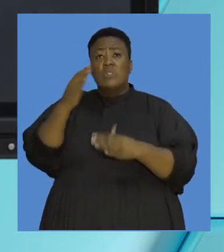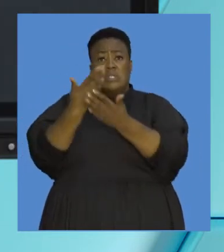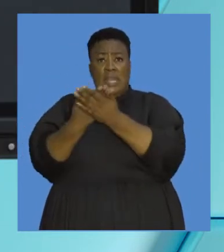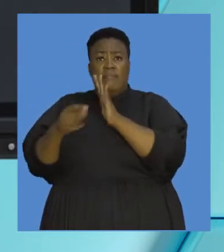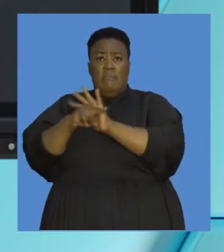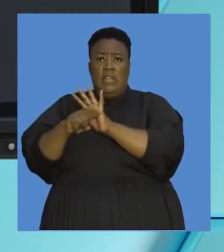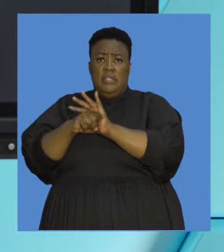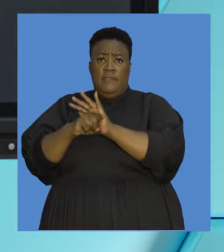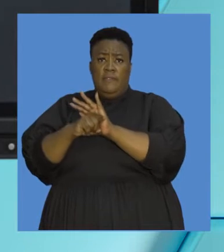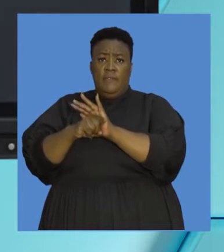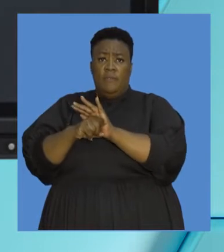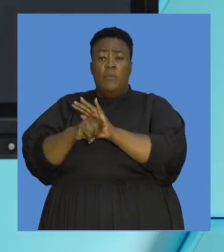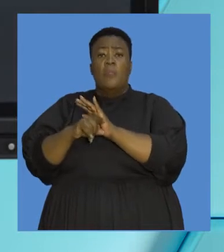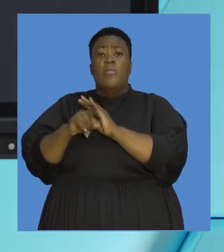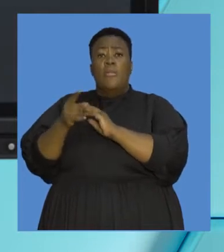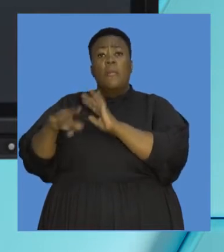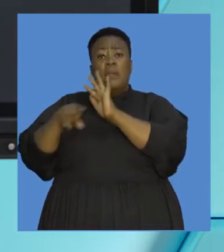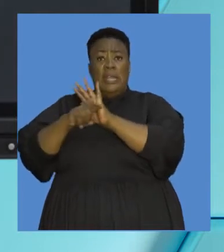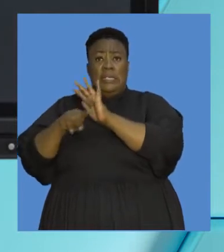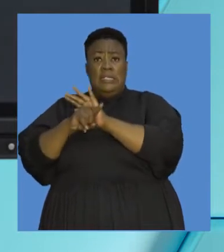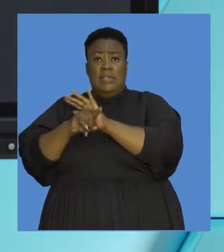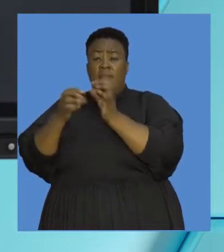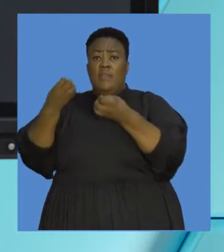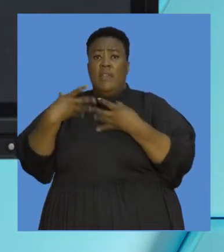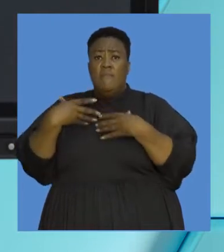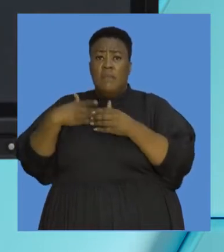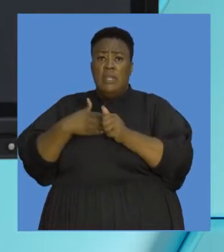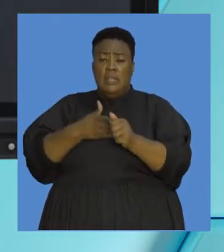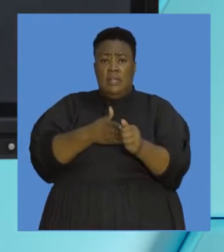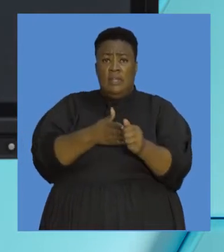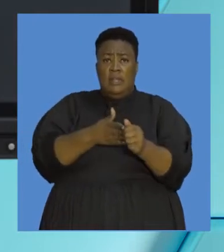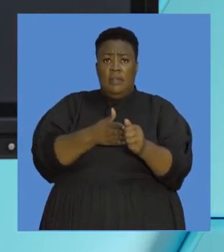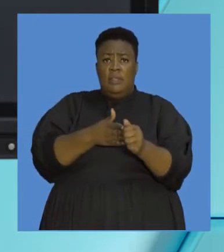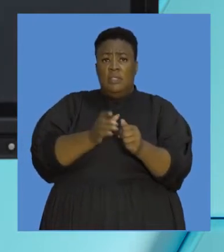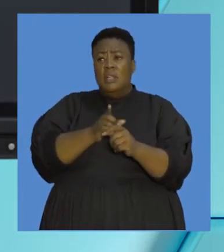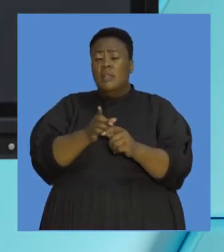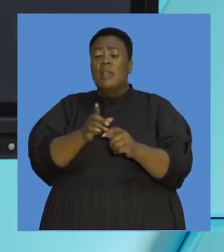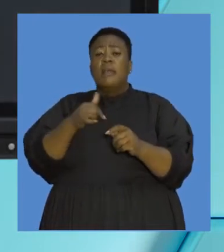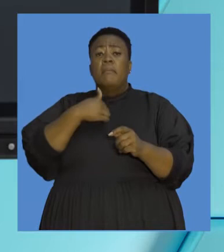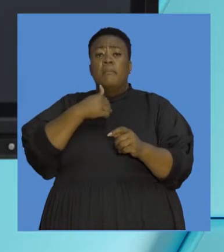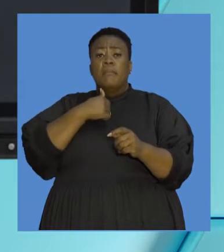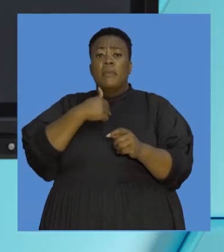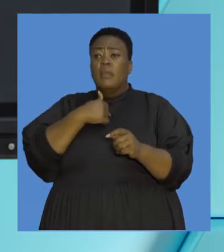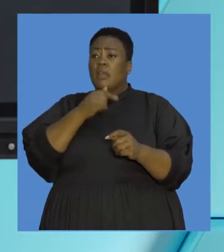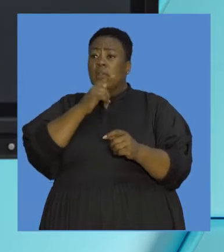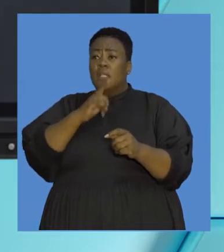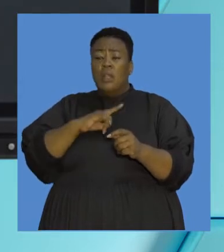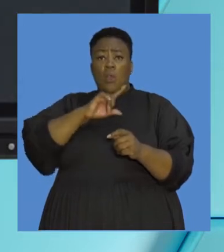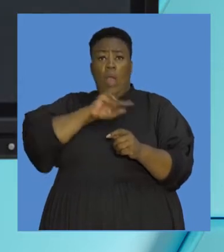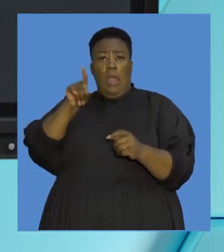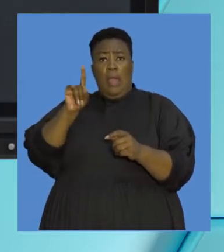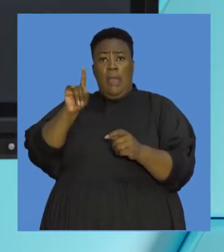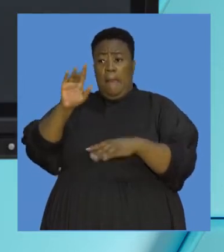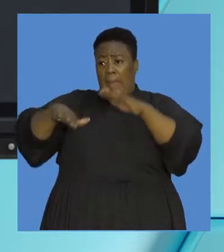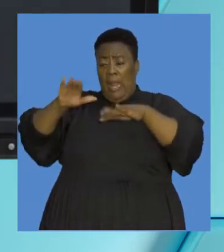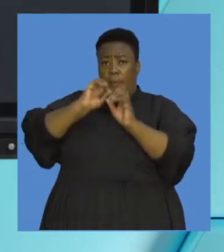negative. The negative gives me direction. So I'm not telling you here for them to be unbalanced that